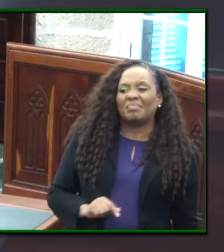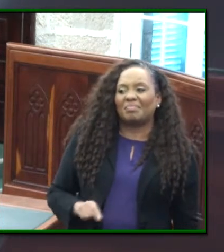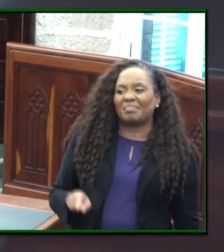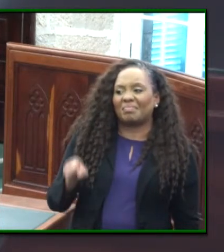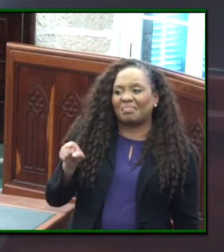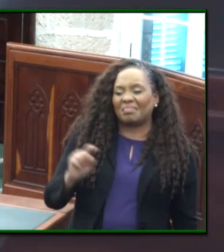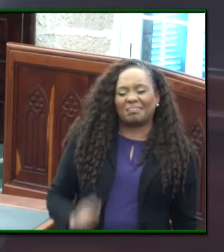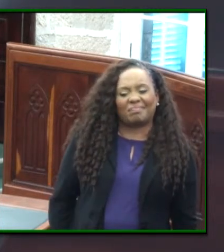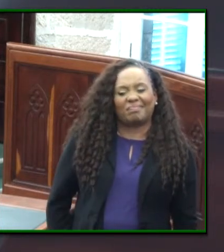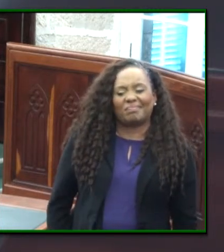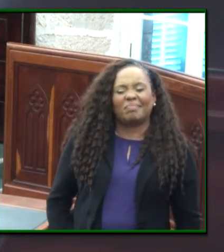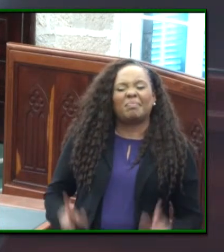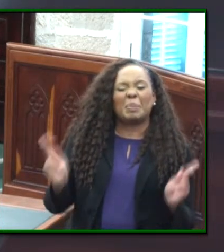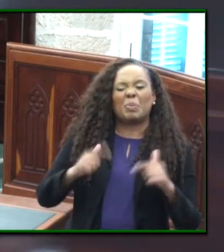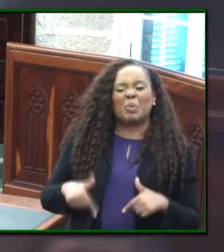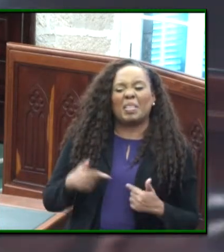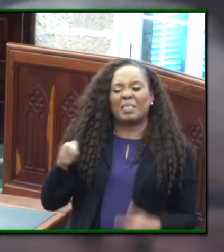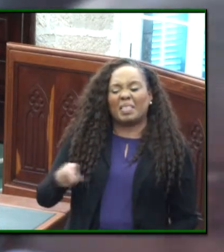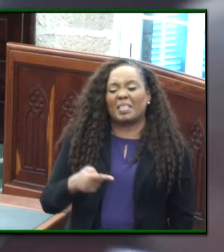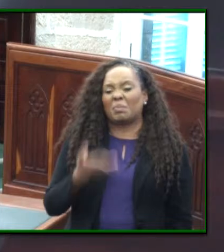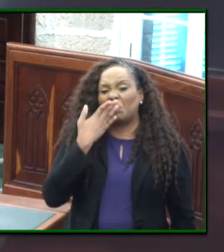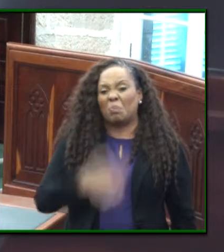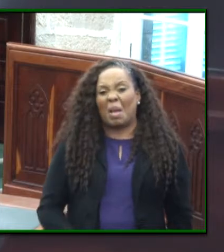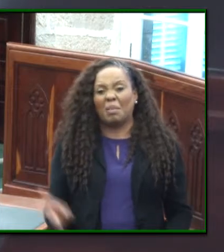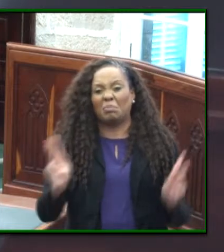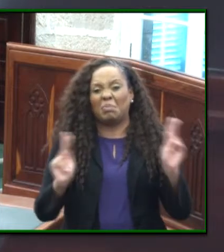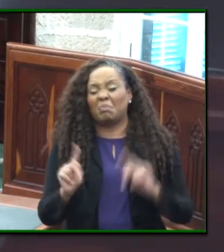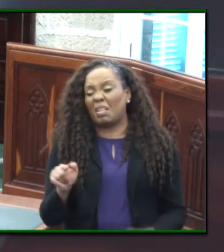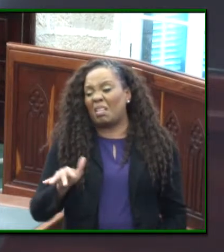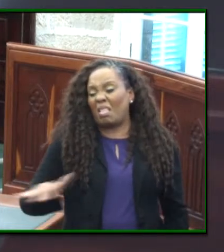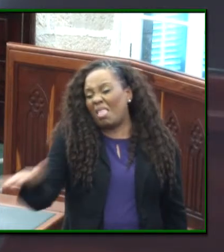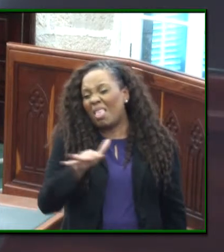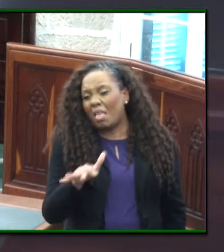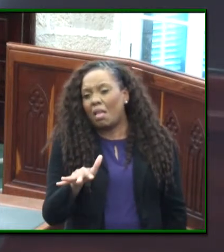people who live in this area are bad people or